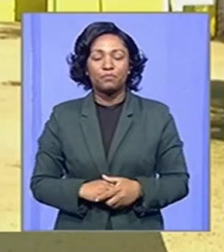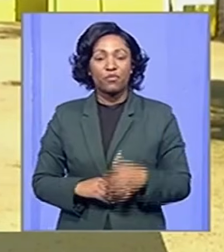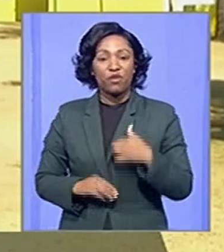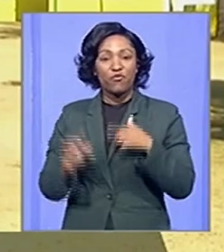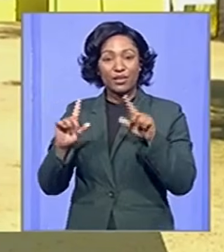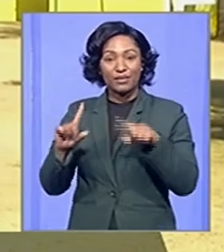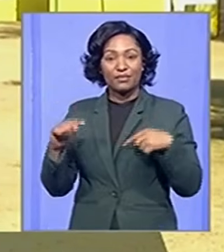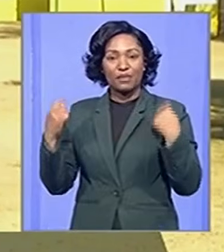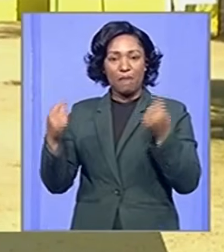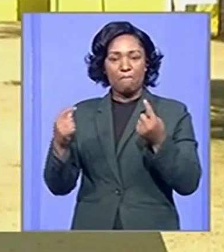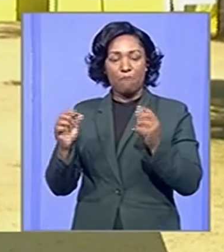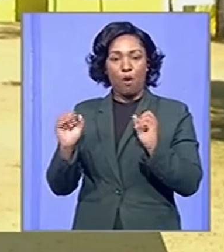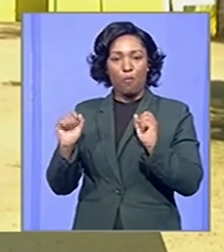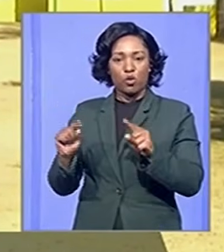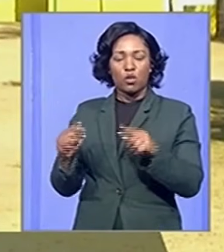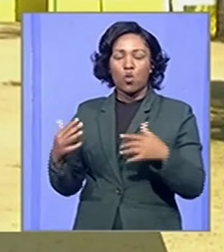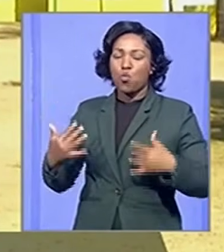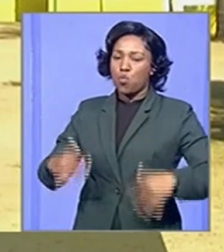far are we in terms of